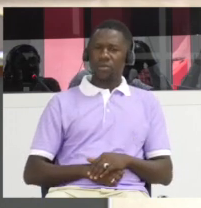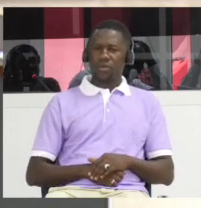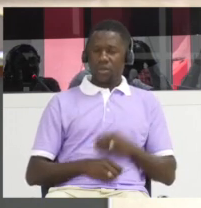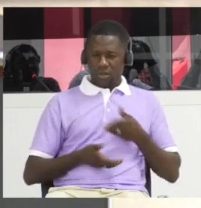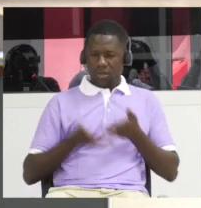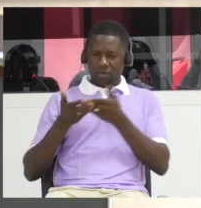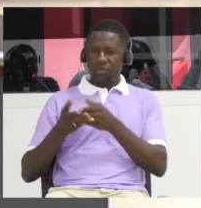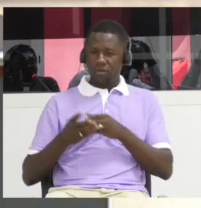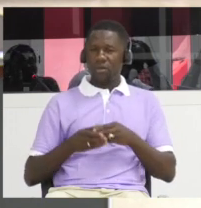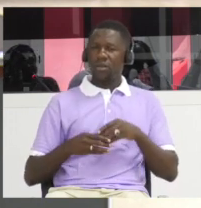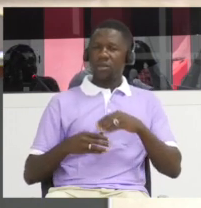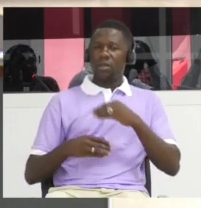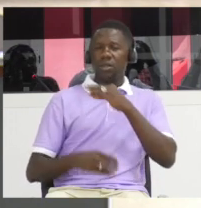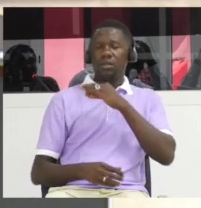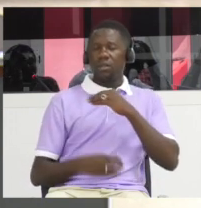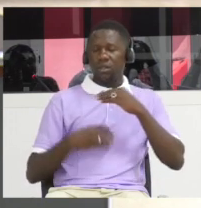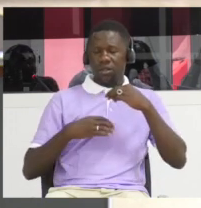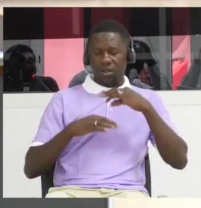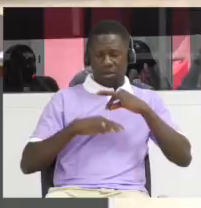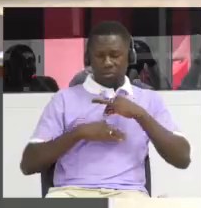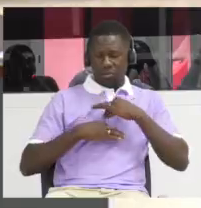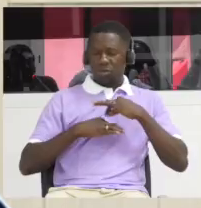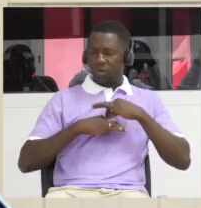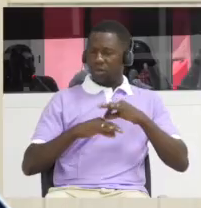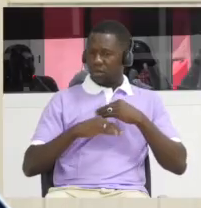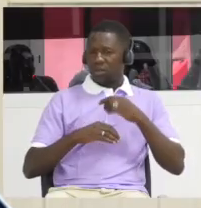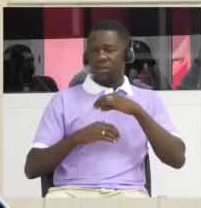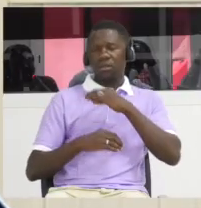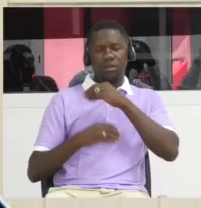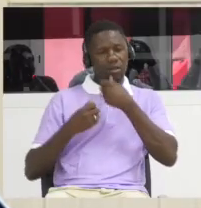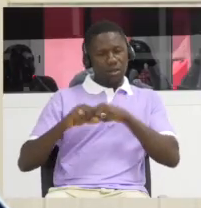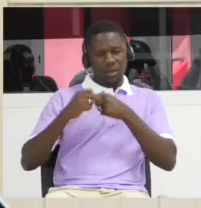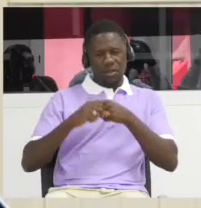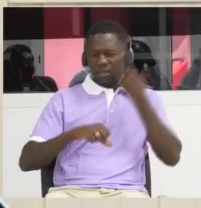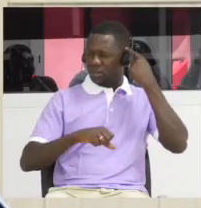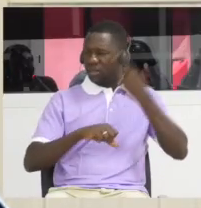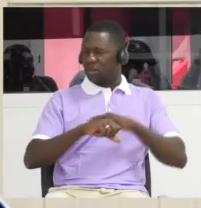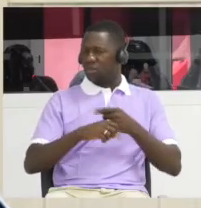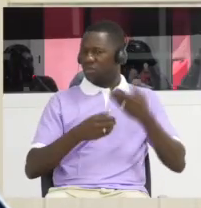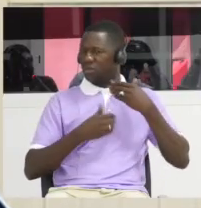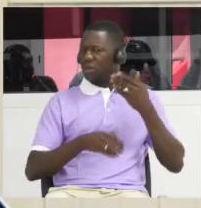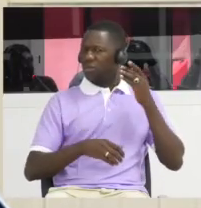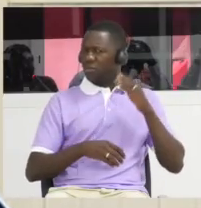him the necessary training. I think at one time he was supposed to go for training